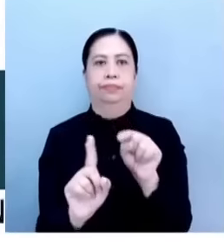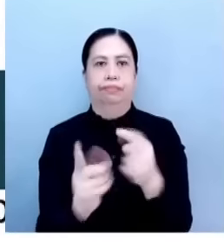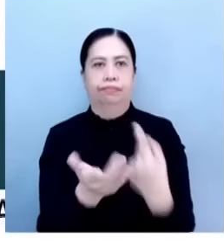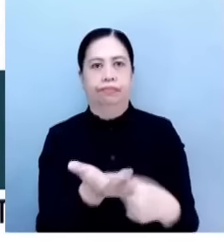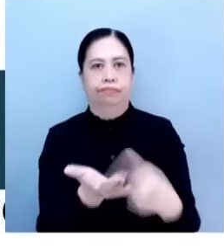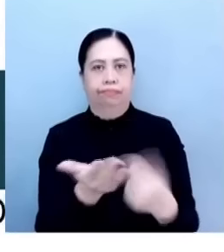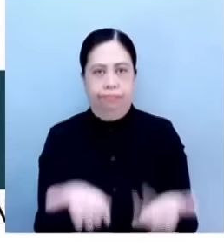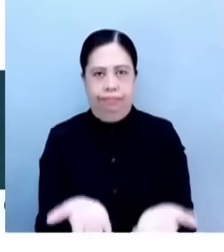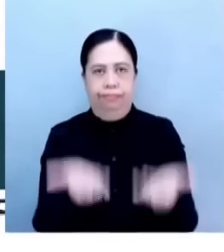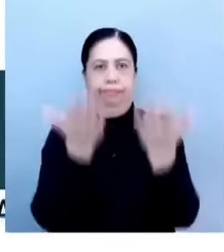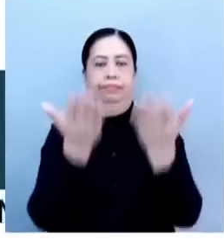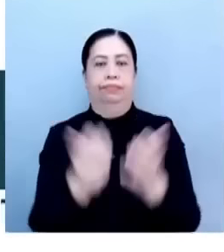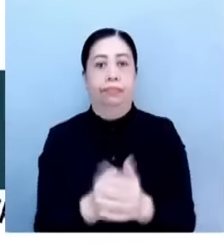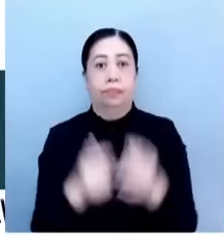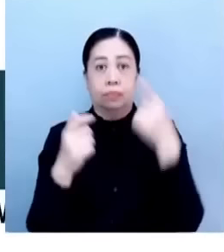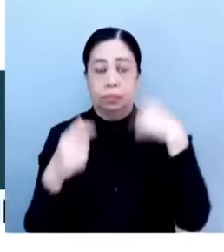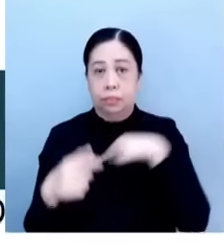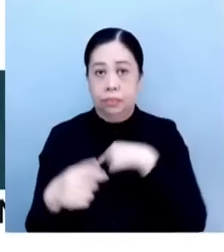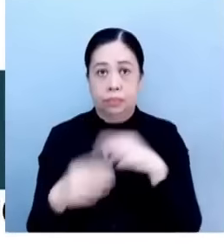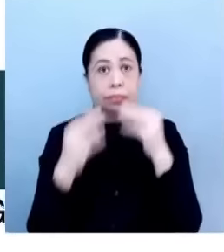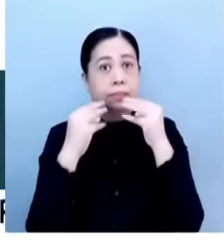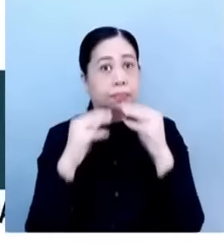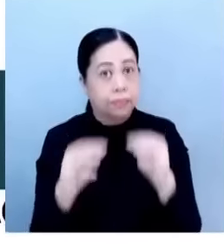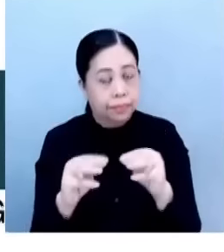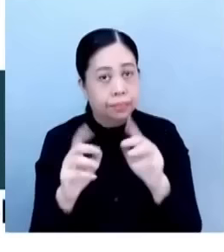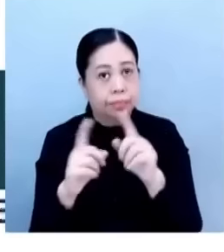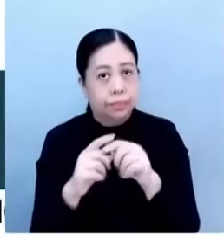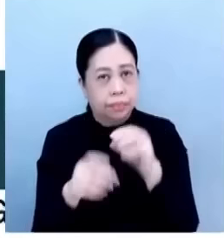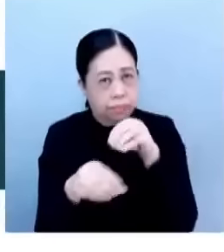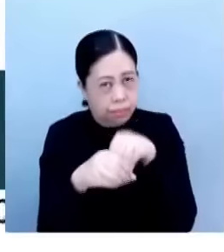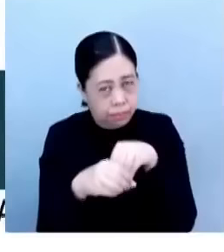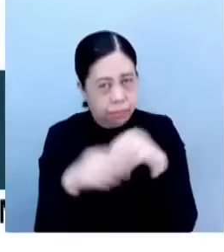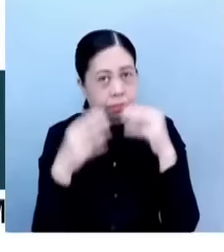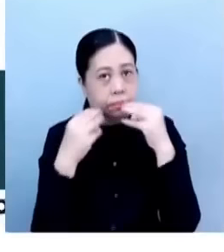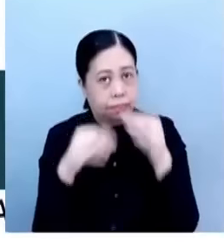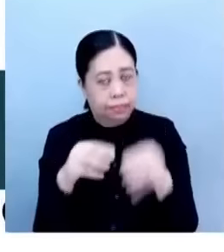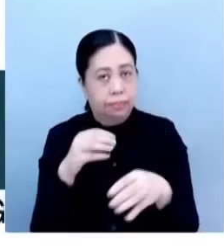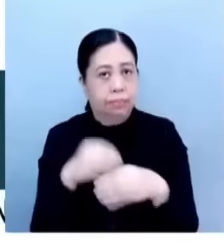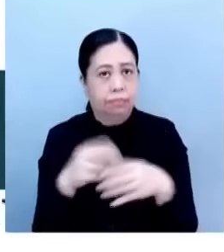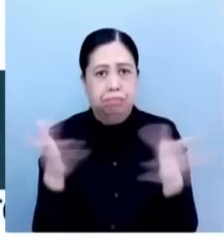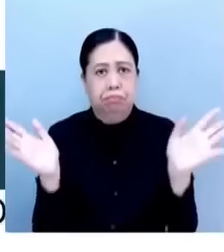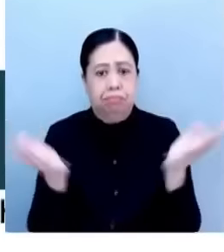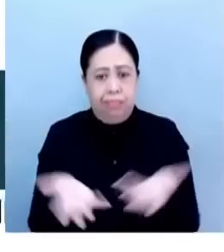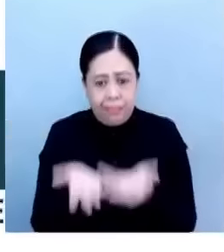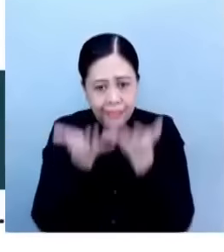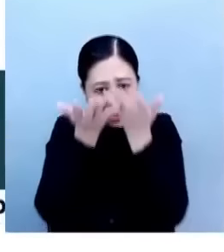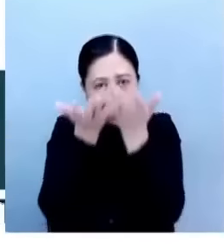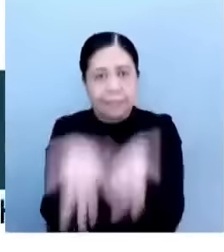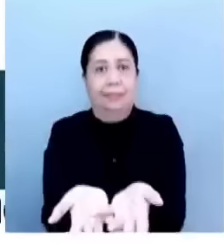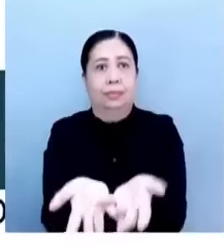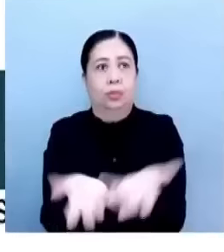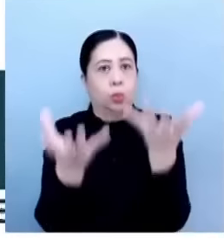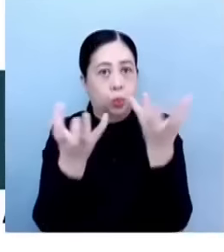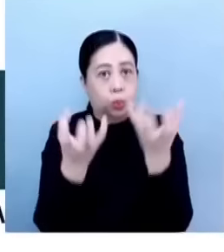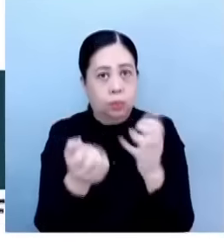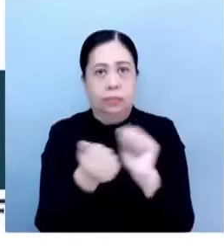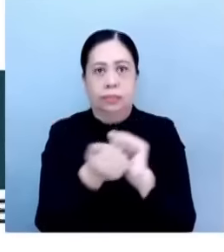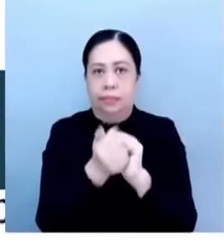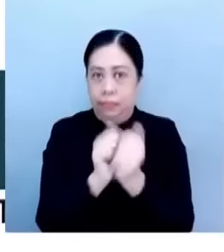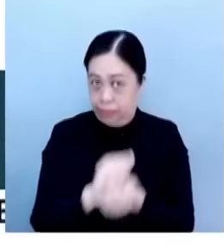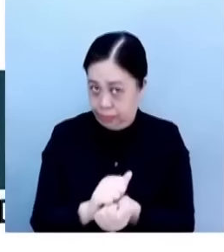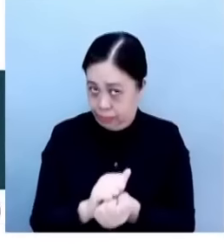Again, for us, the message of the substance of the message of the ad is already there, that we want change because